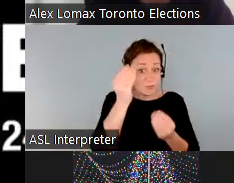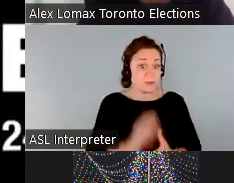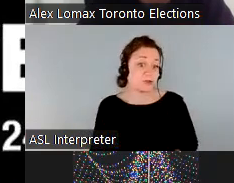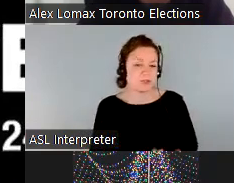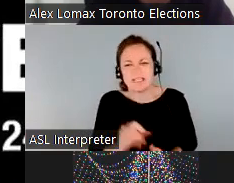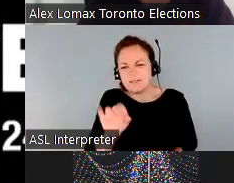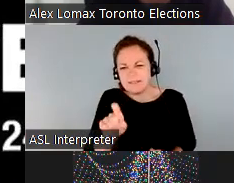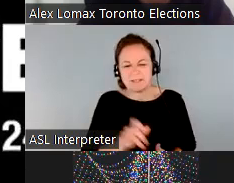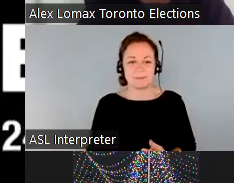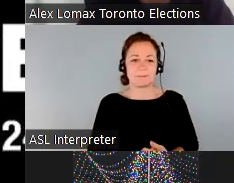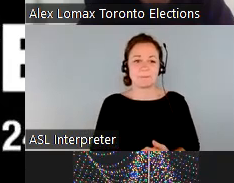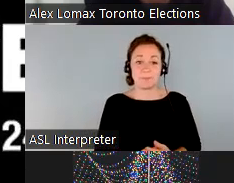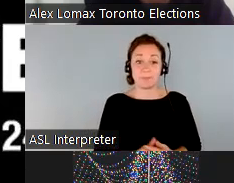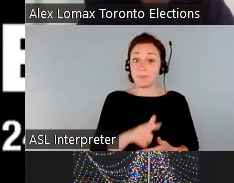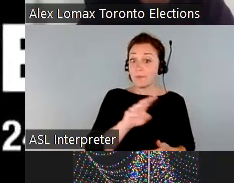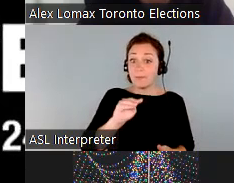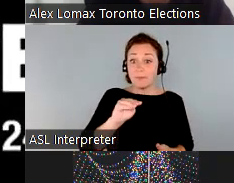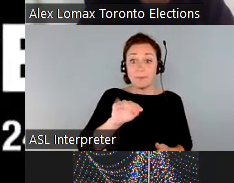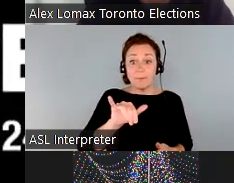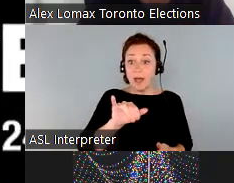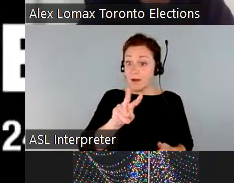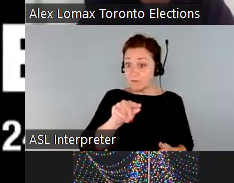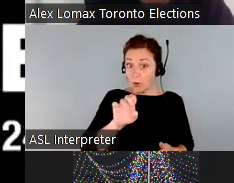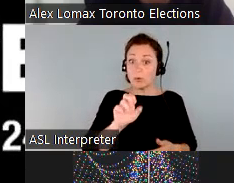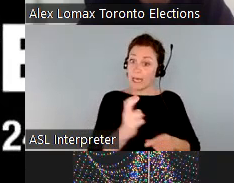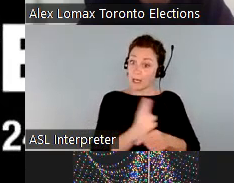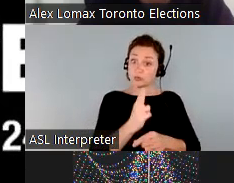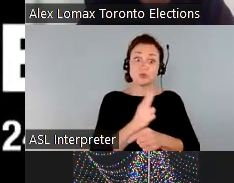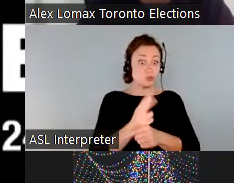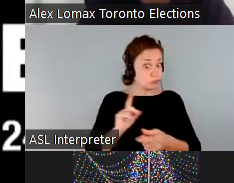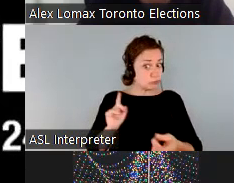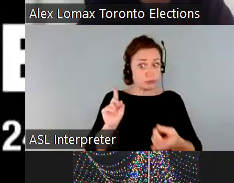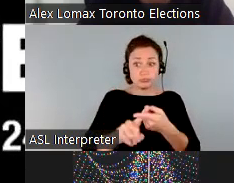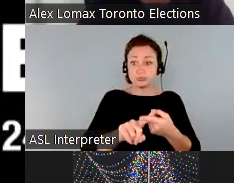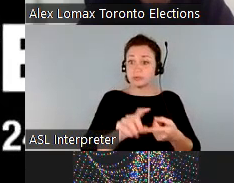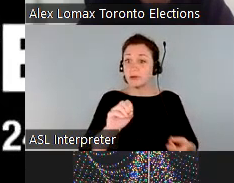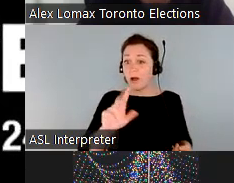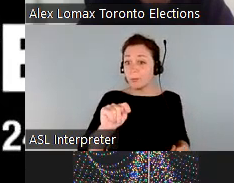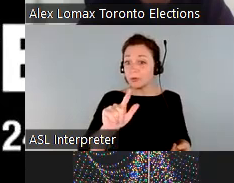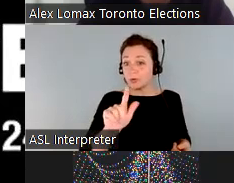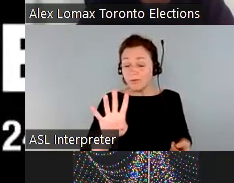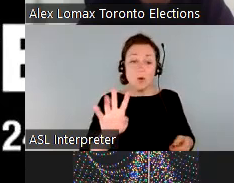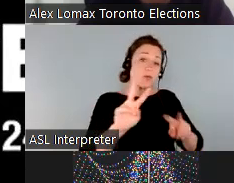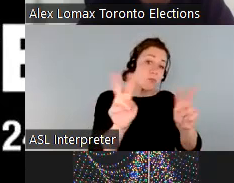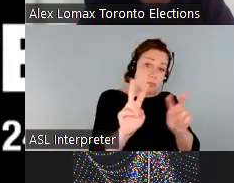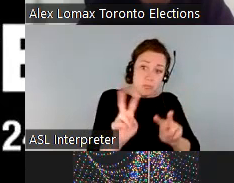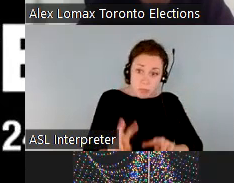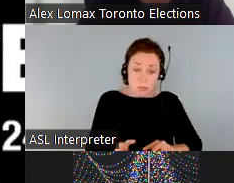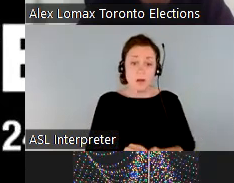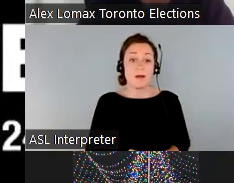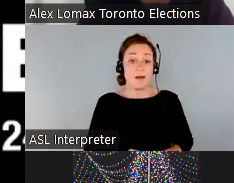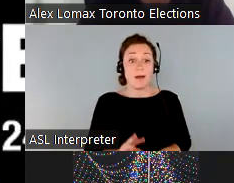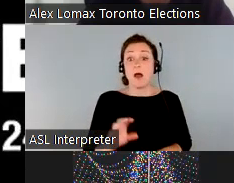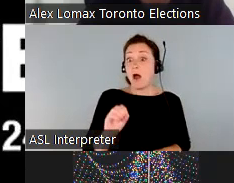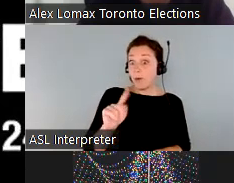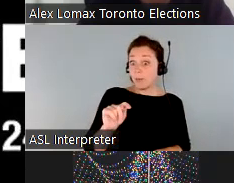You can use My Vote and all its features up to and during Election Day, October 24th. For example, starting October 3rd,